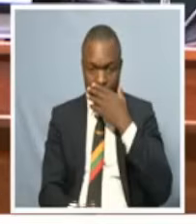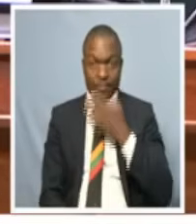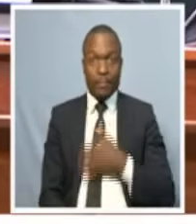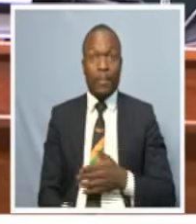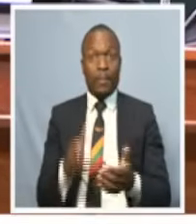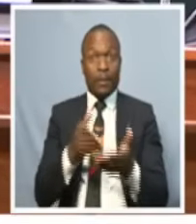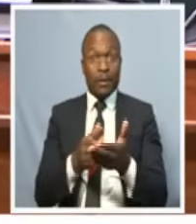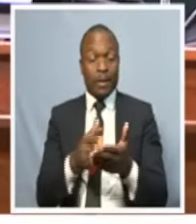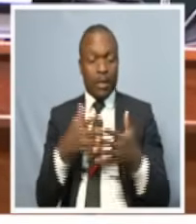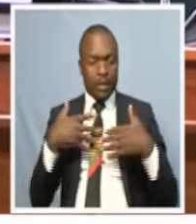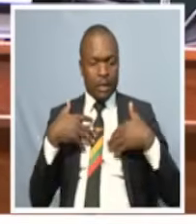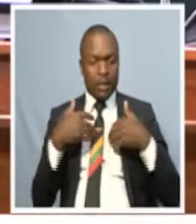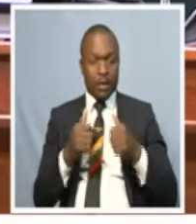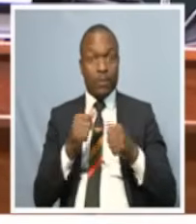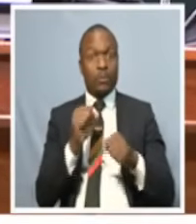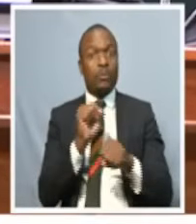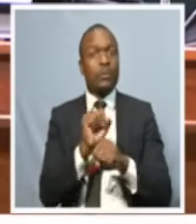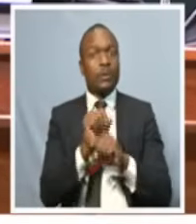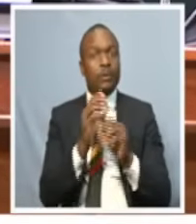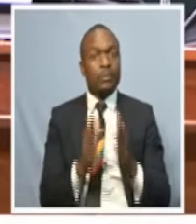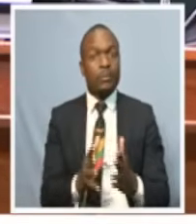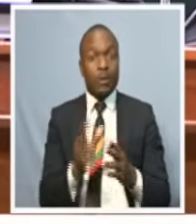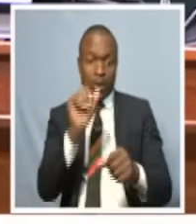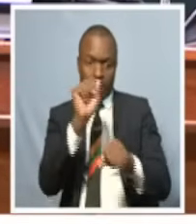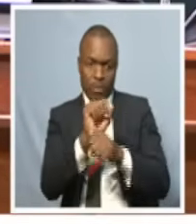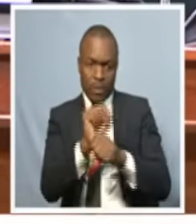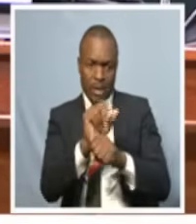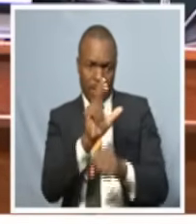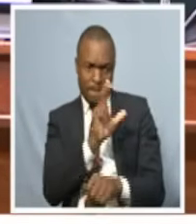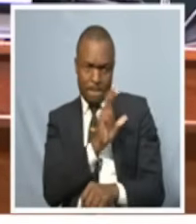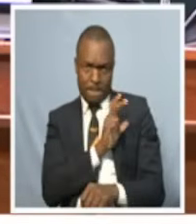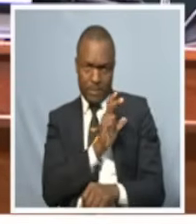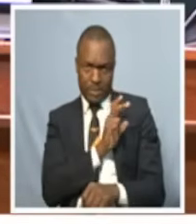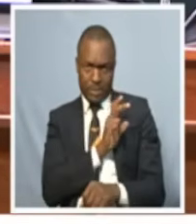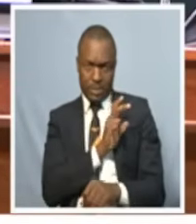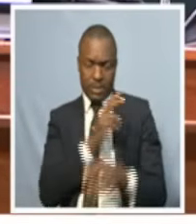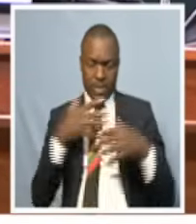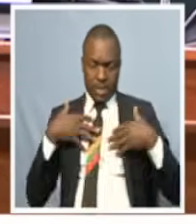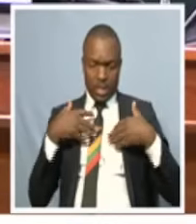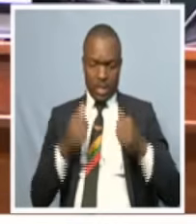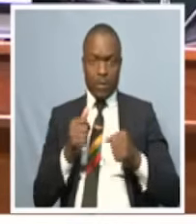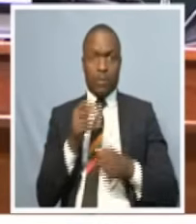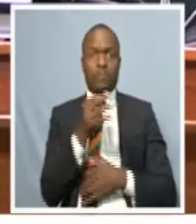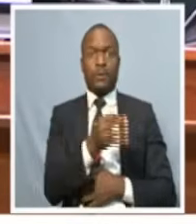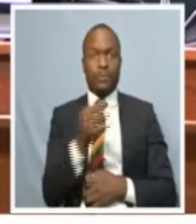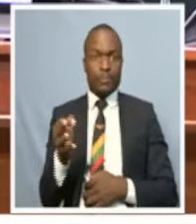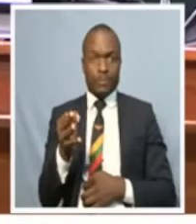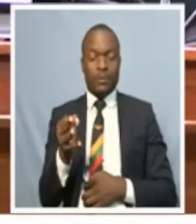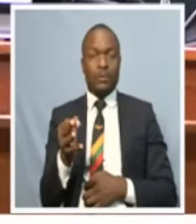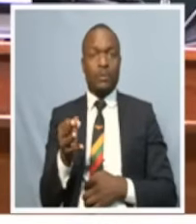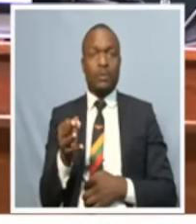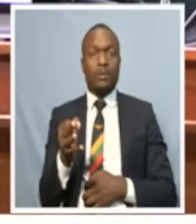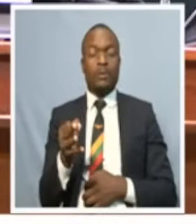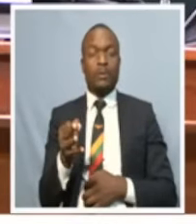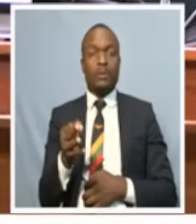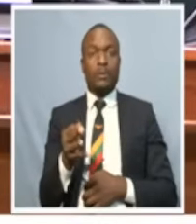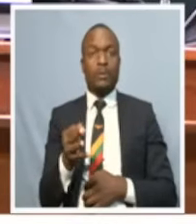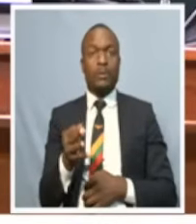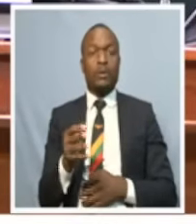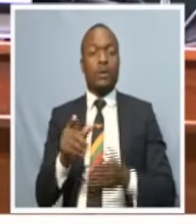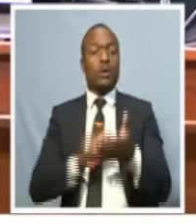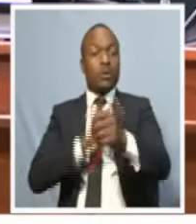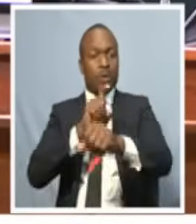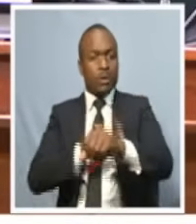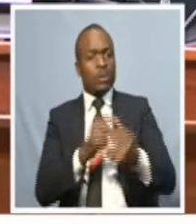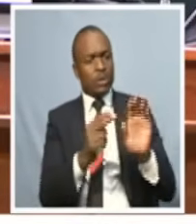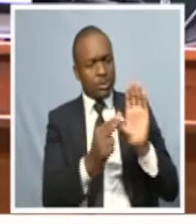medical personnel working in police health facilities who have over time